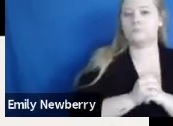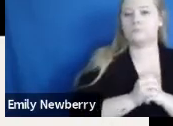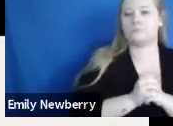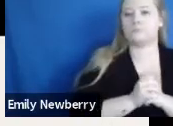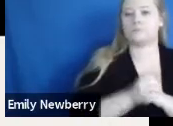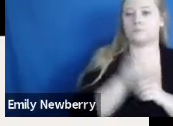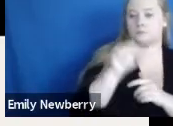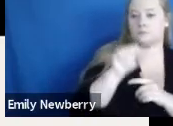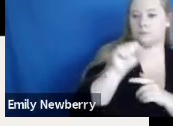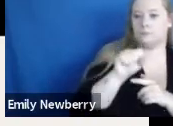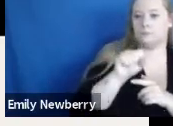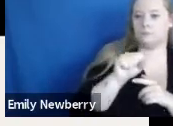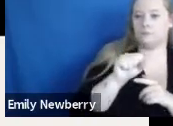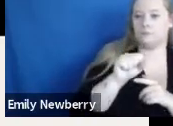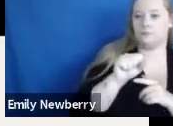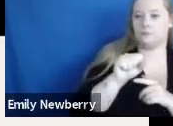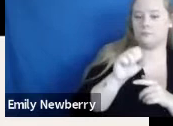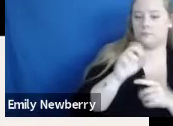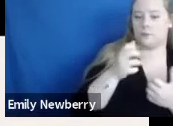Yes, let me try